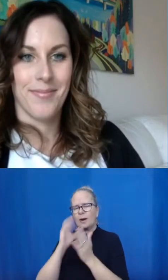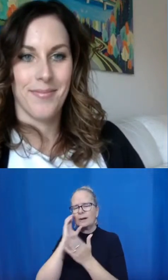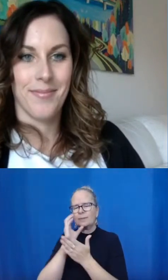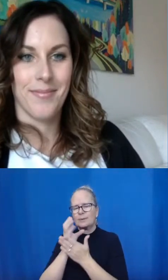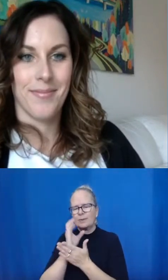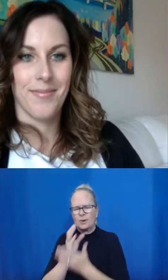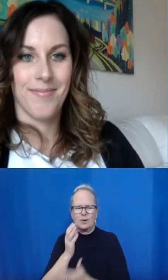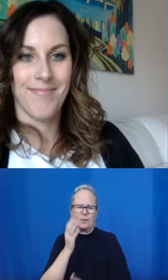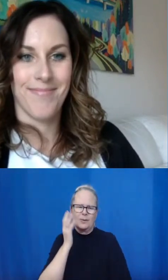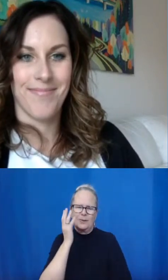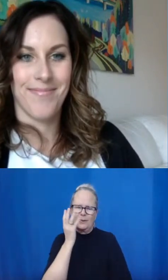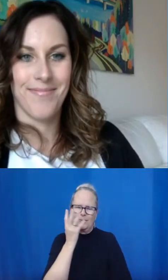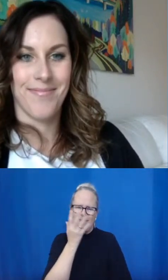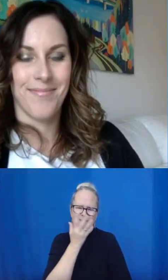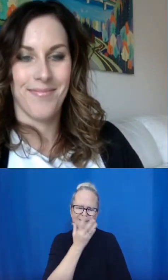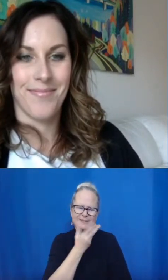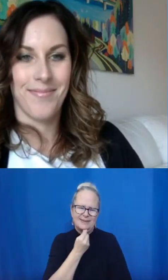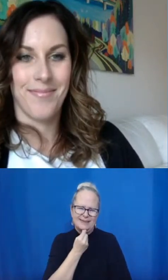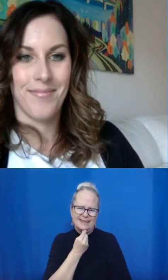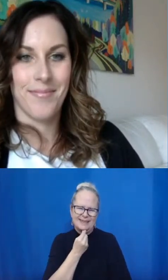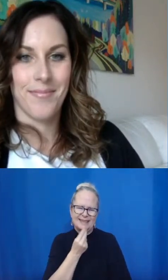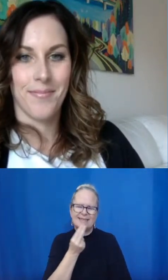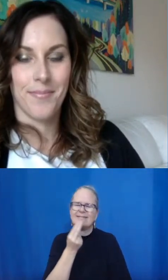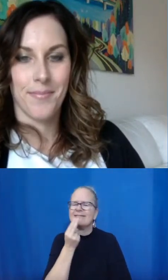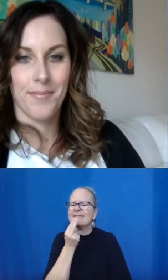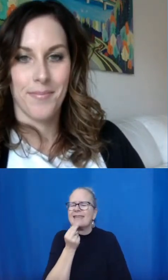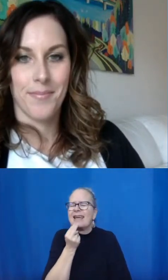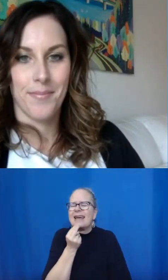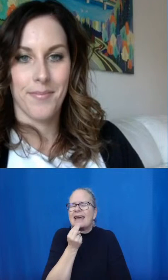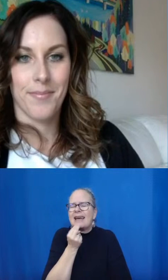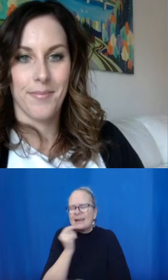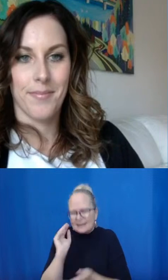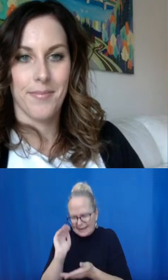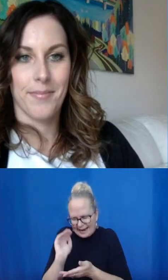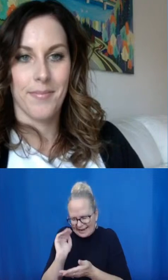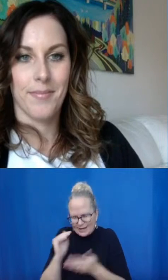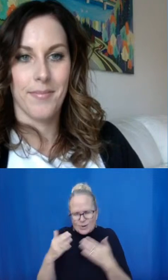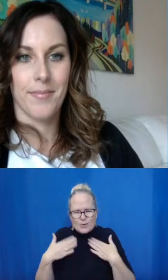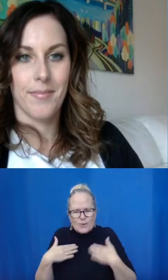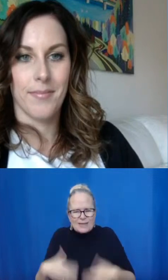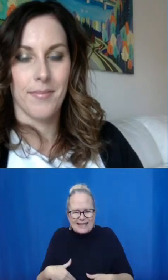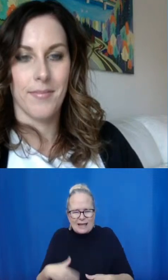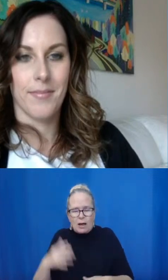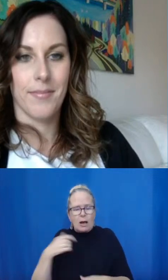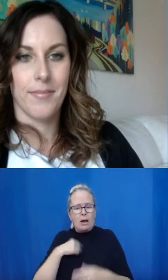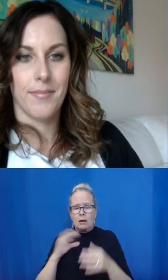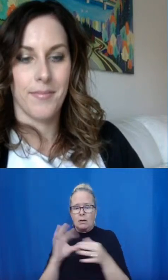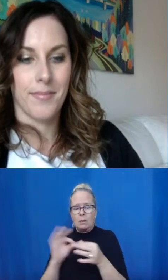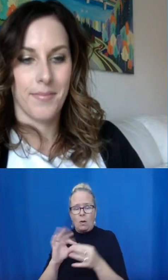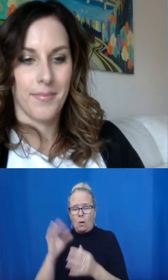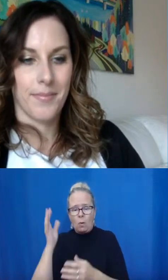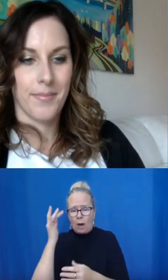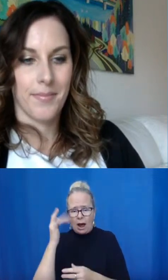some medical assistance. And I know for some people that can be disturbing.